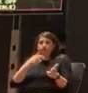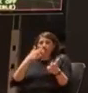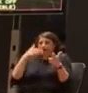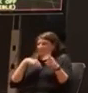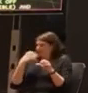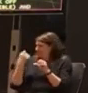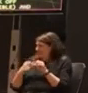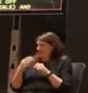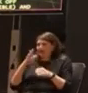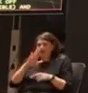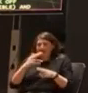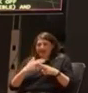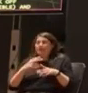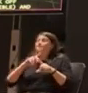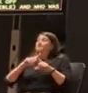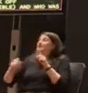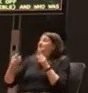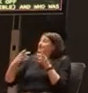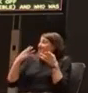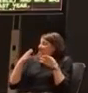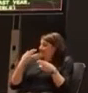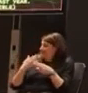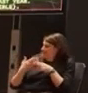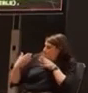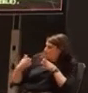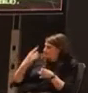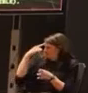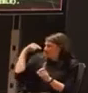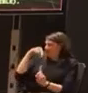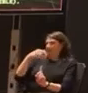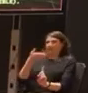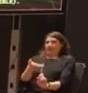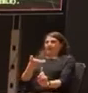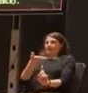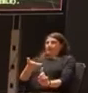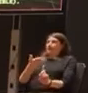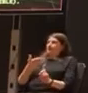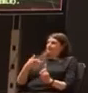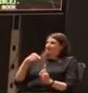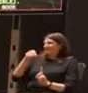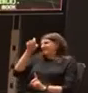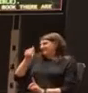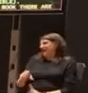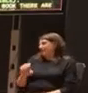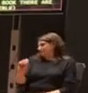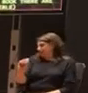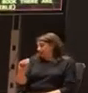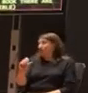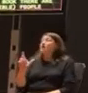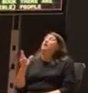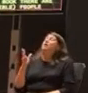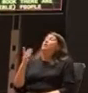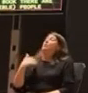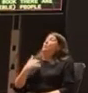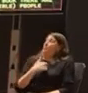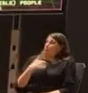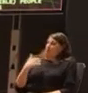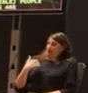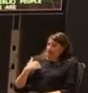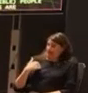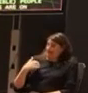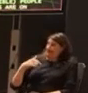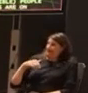his name. In my book, there are 53 people whose names are on Seattle